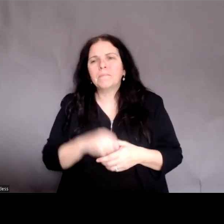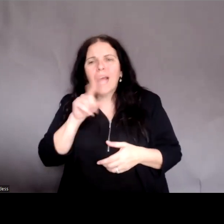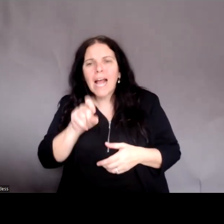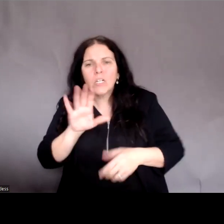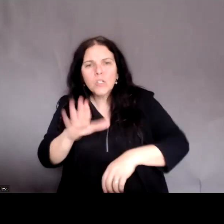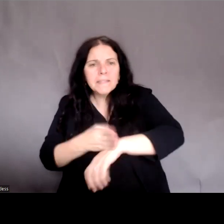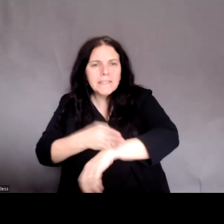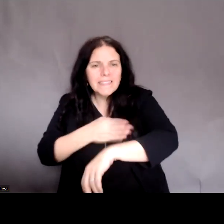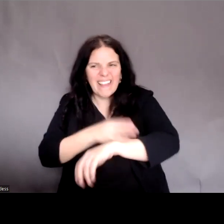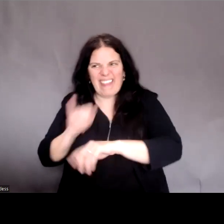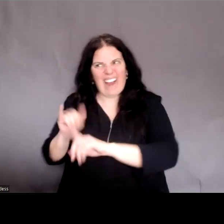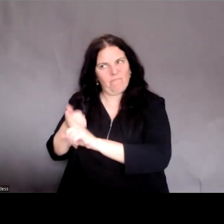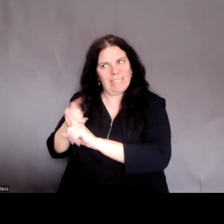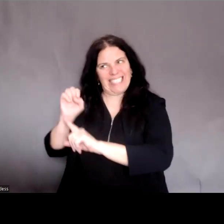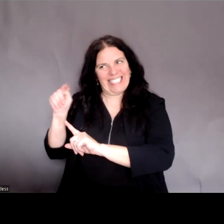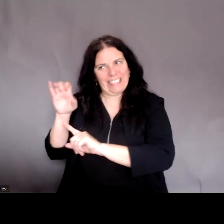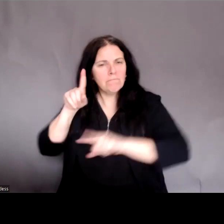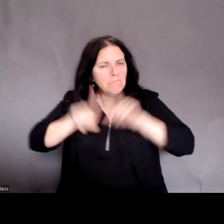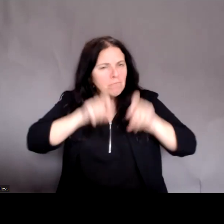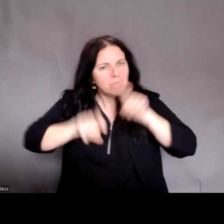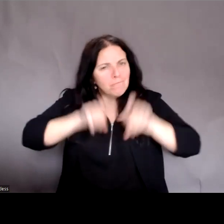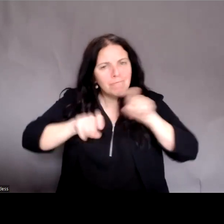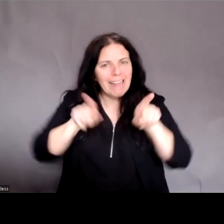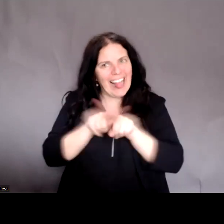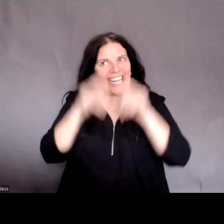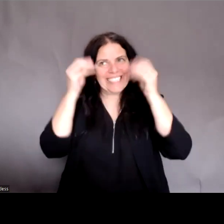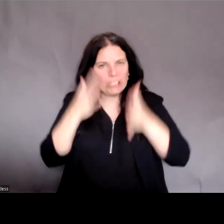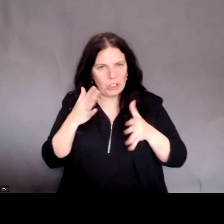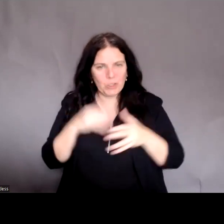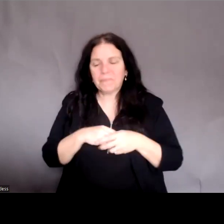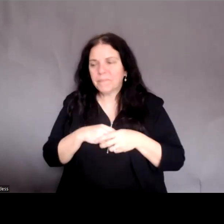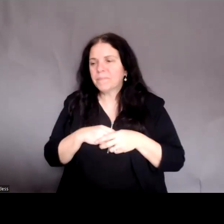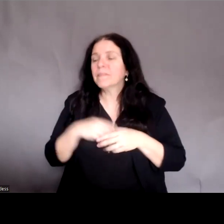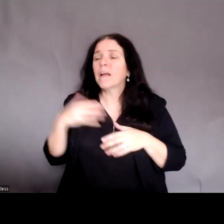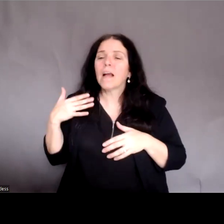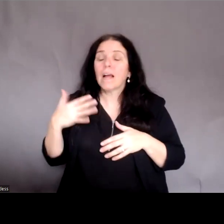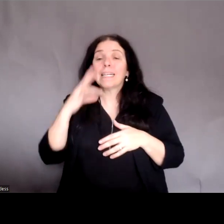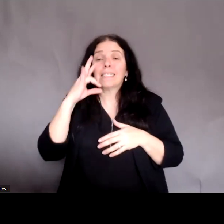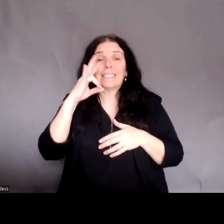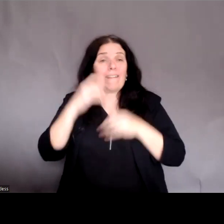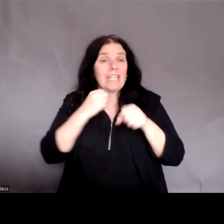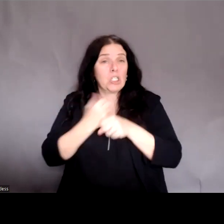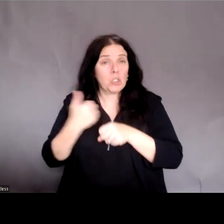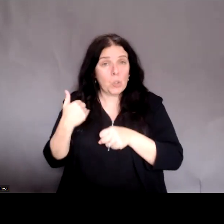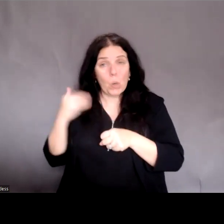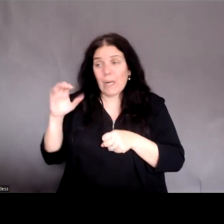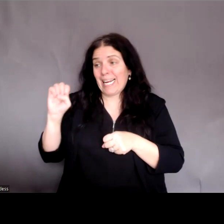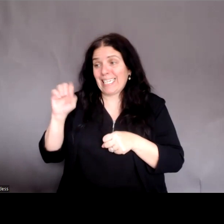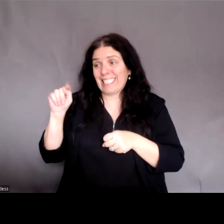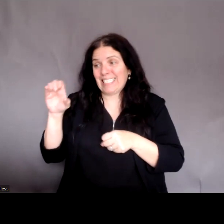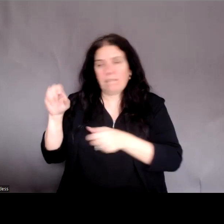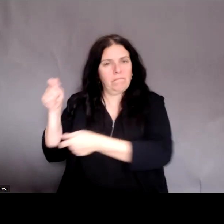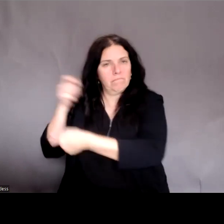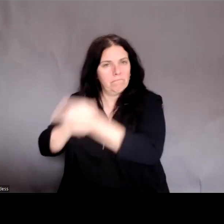making and all this stuff. And then about 7 years ago, I want to say, I got a new ETC. The Halton office